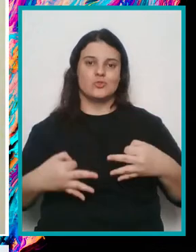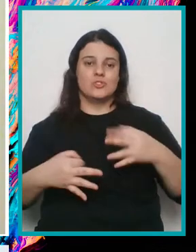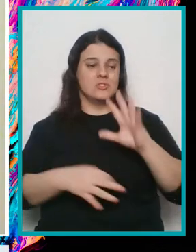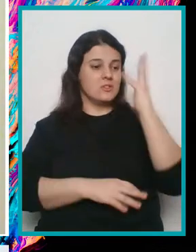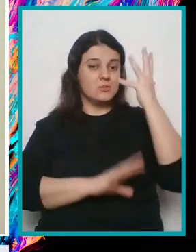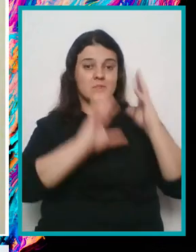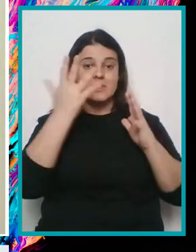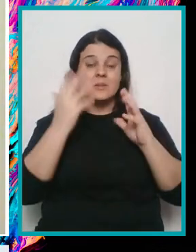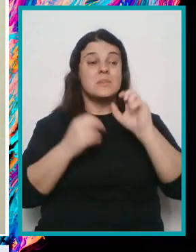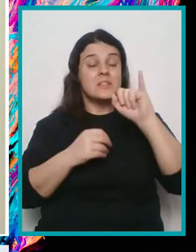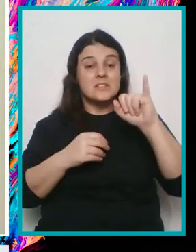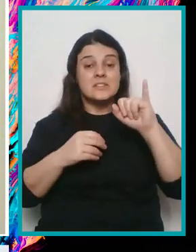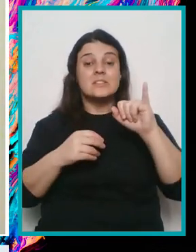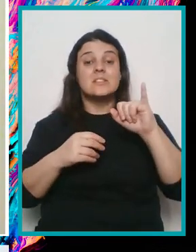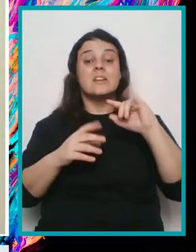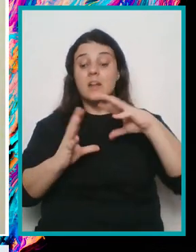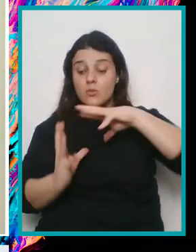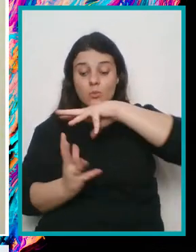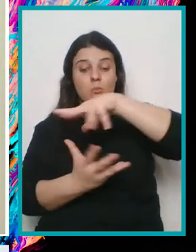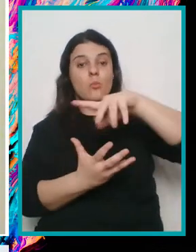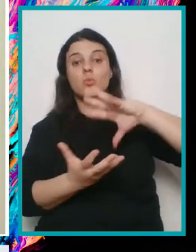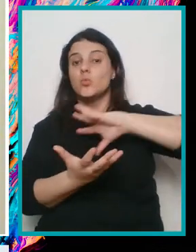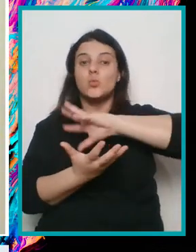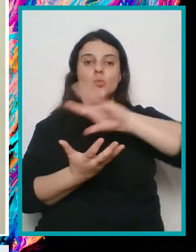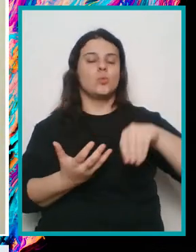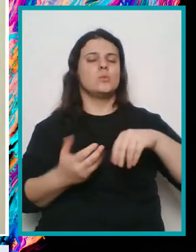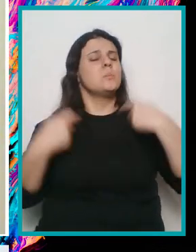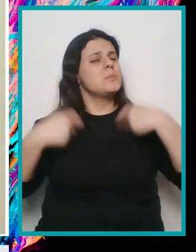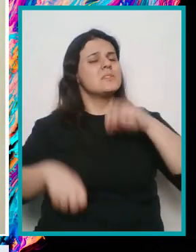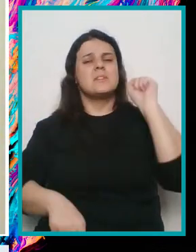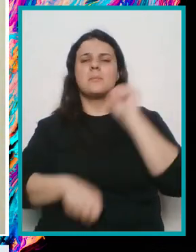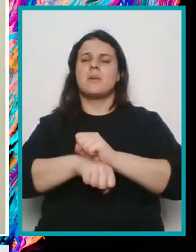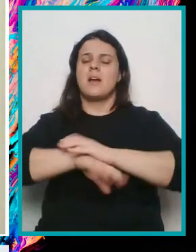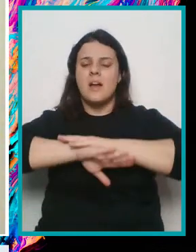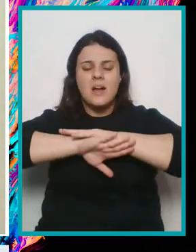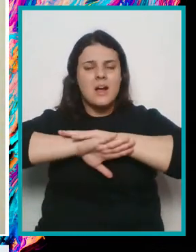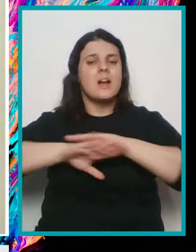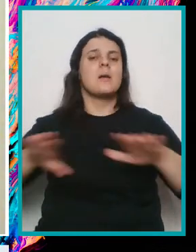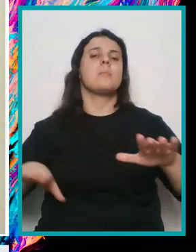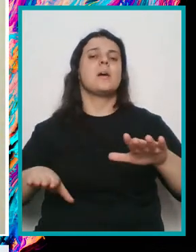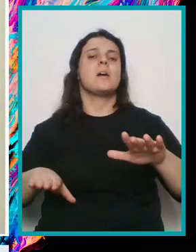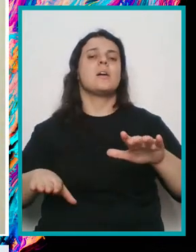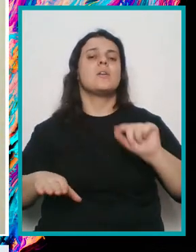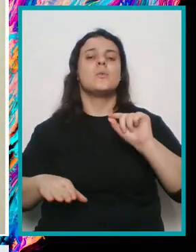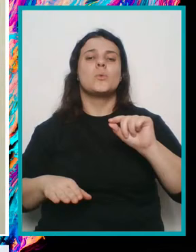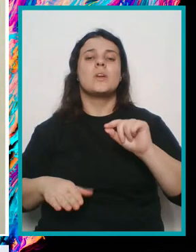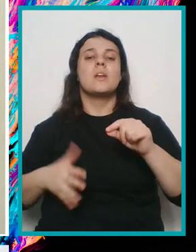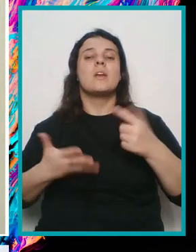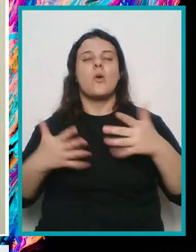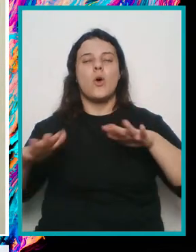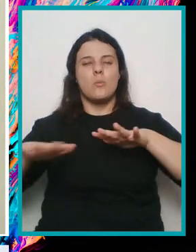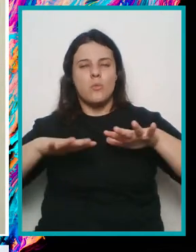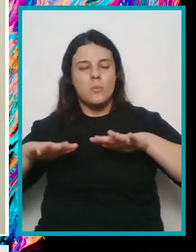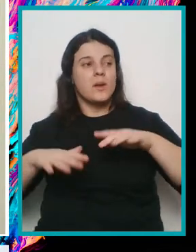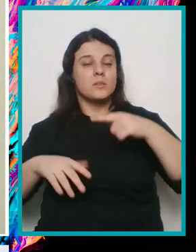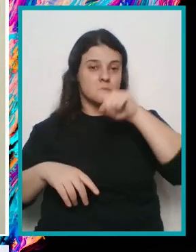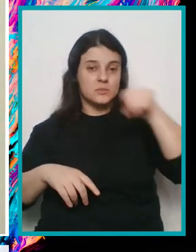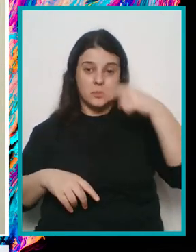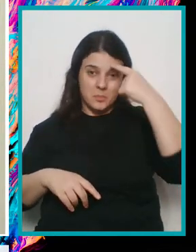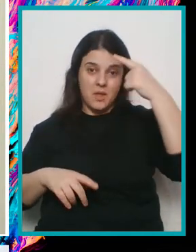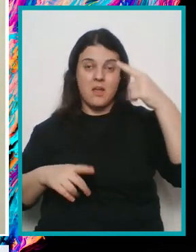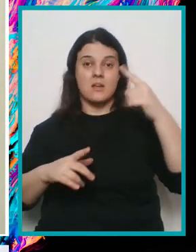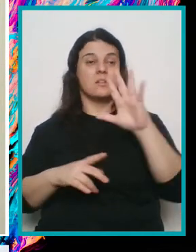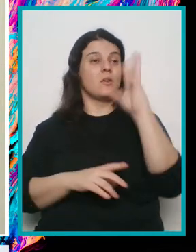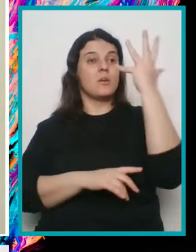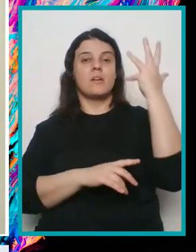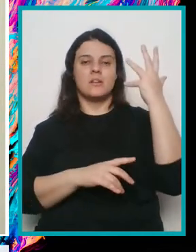need to stop the white saviorism in the climate movement by including every voice.